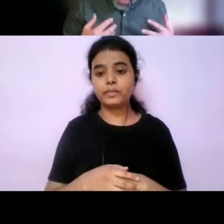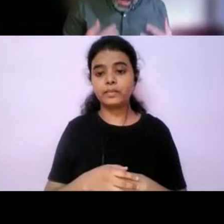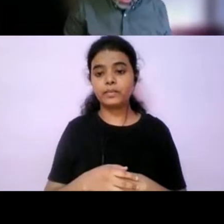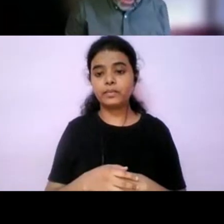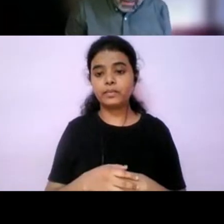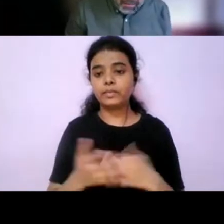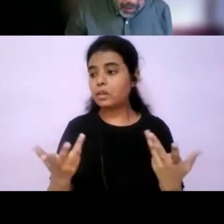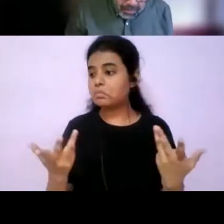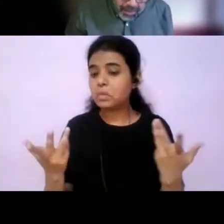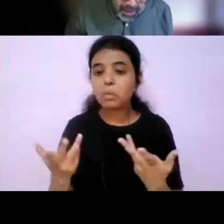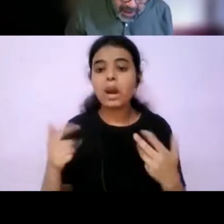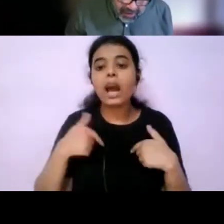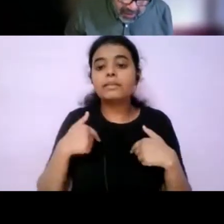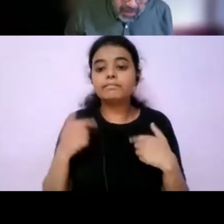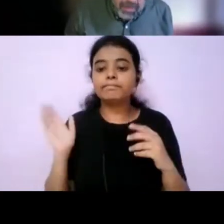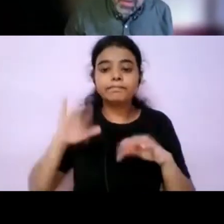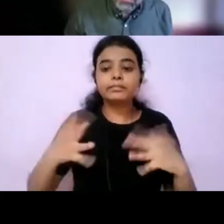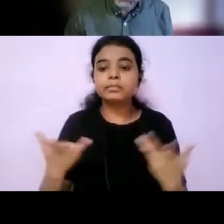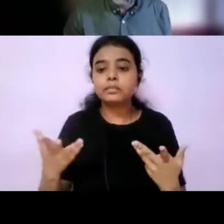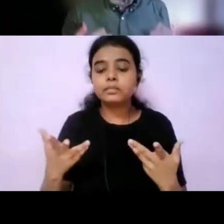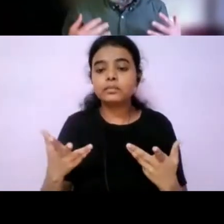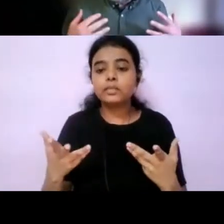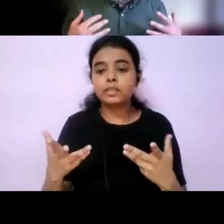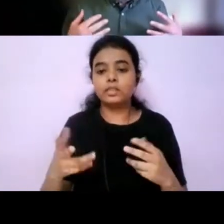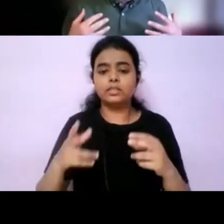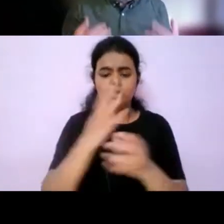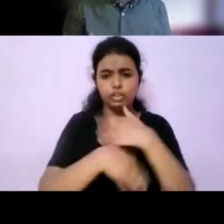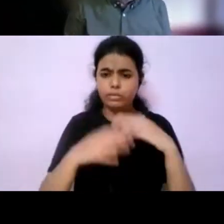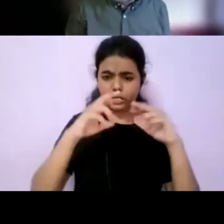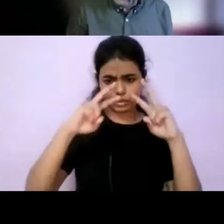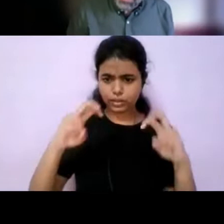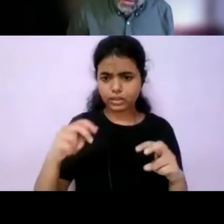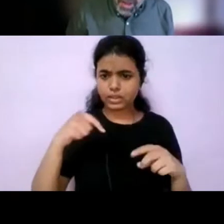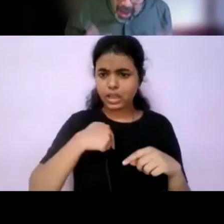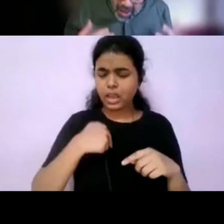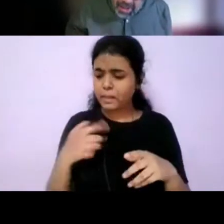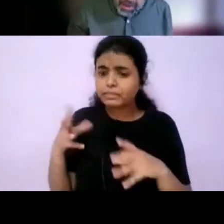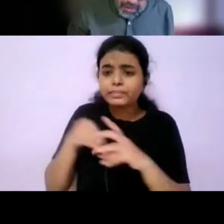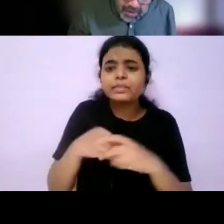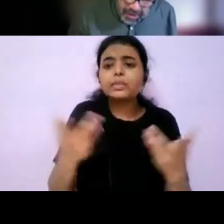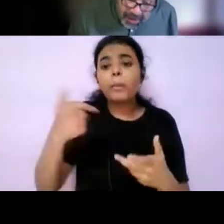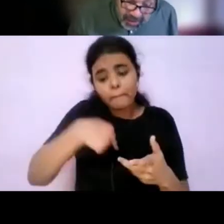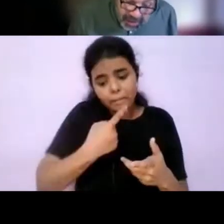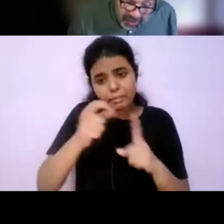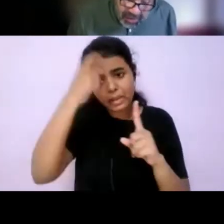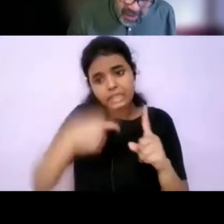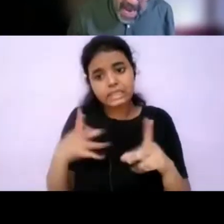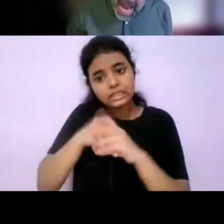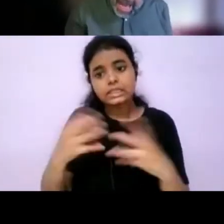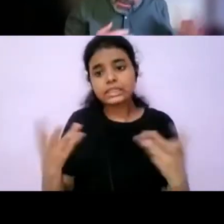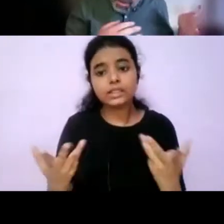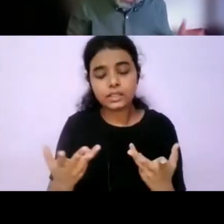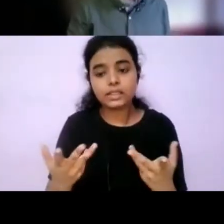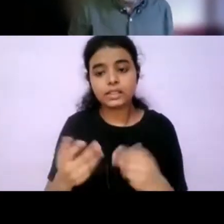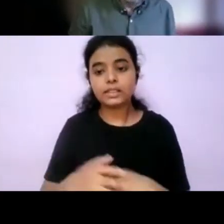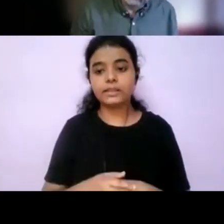do I come from in disability research? What is it that I bring into this? And I approach disability research